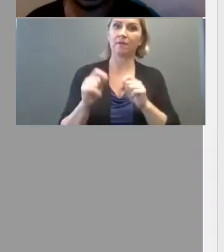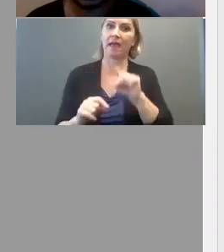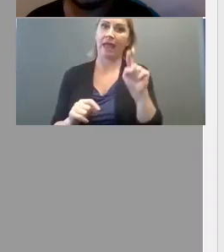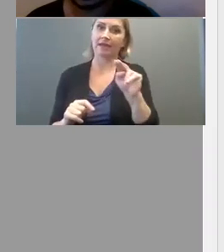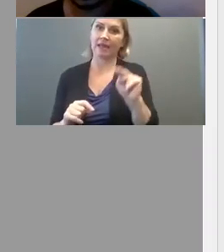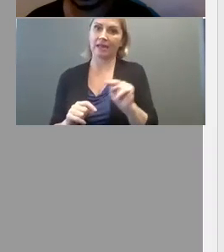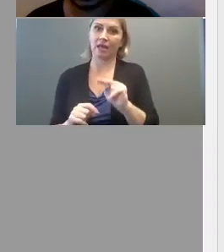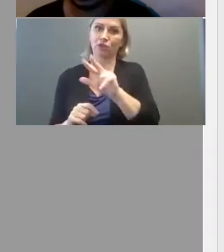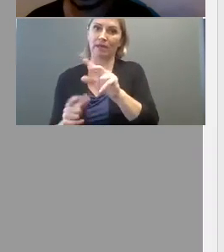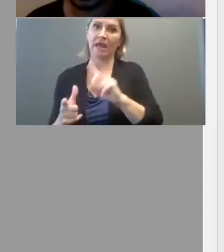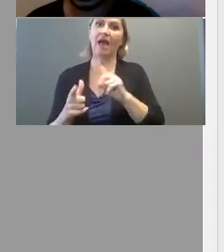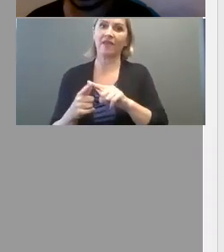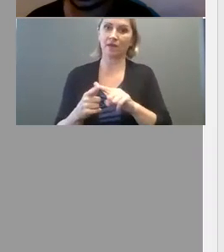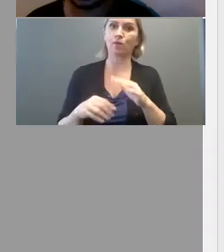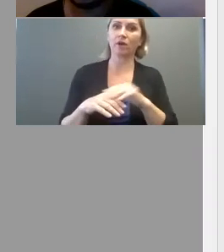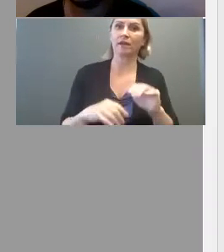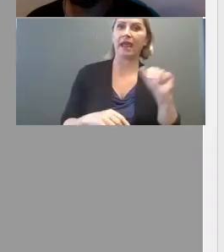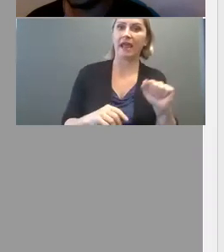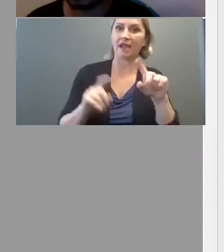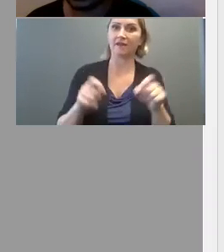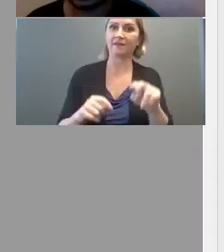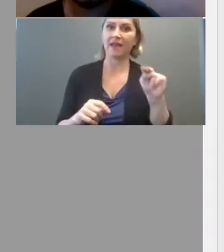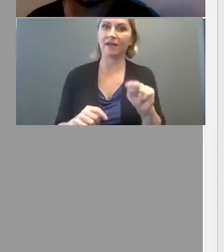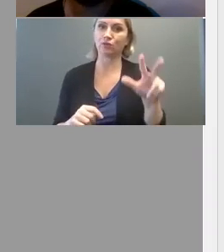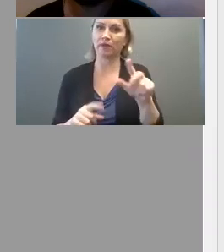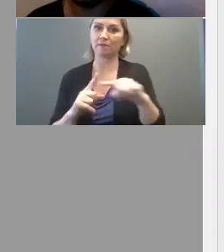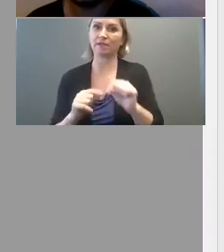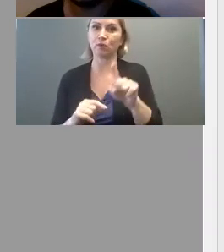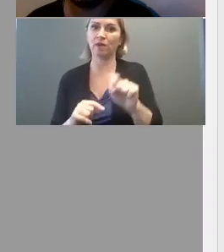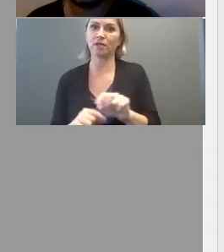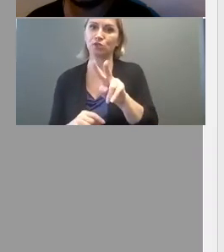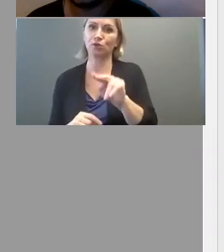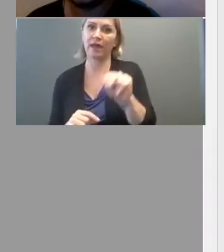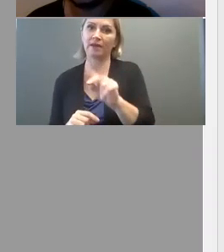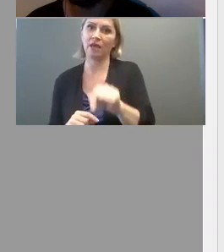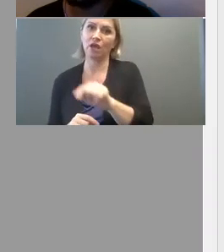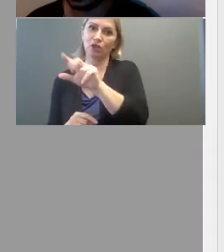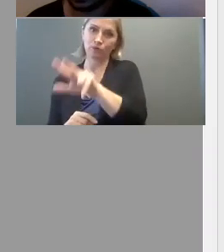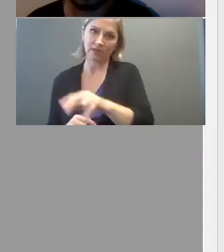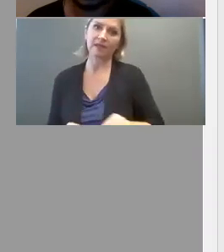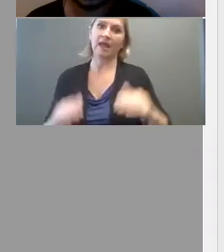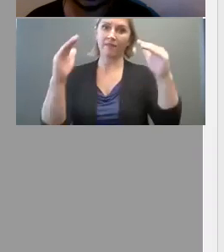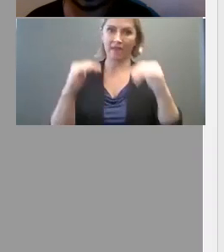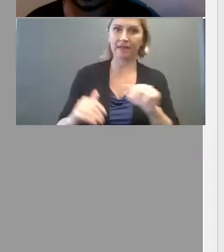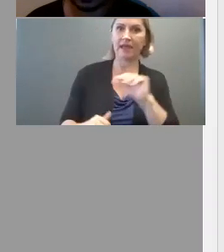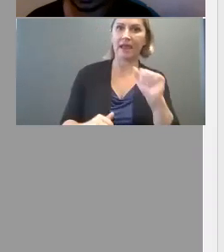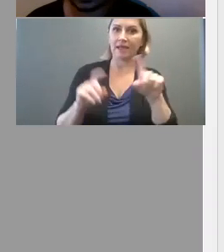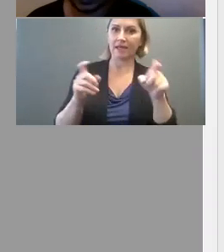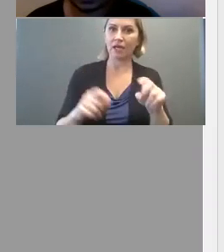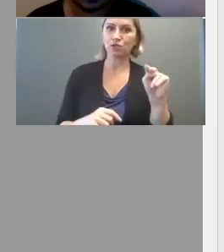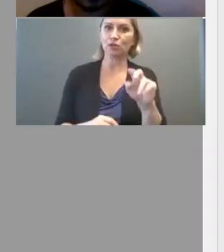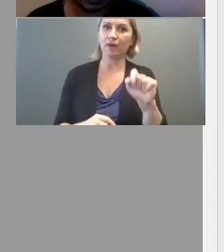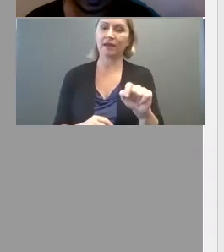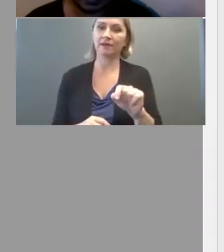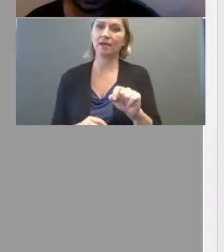3. Then we are calling a of n by 3 plus 1 to 2n by 3. And we are calling 2n by 3 plus 1 to n. So we are calling